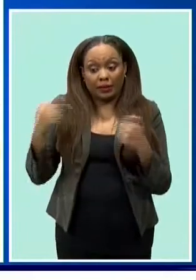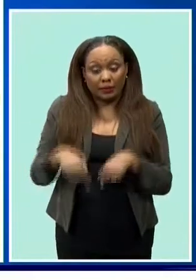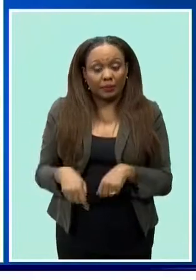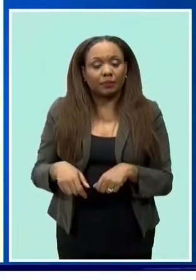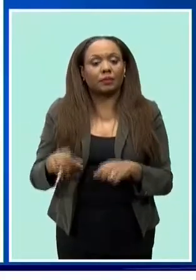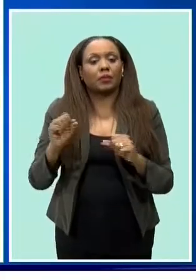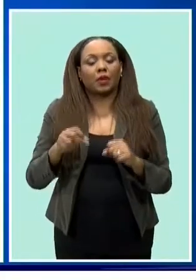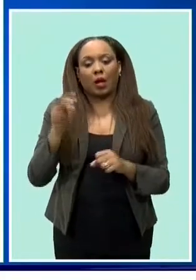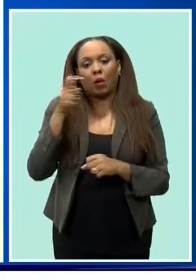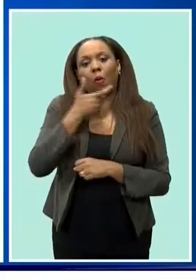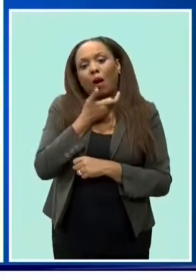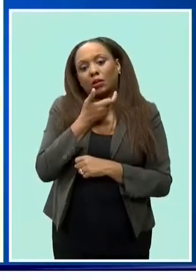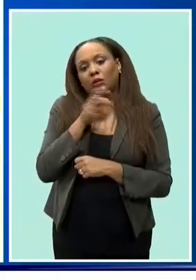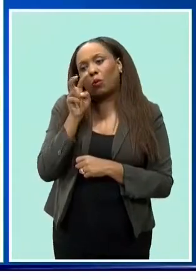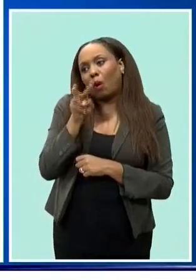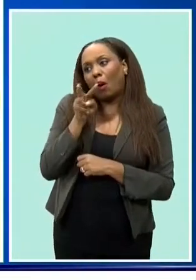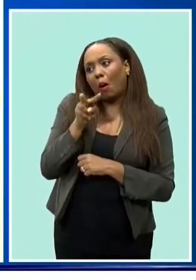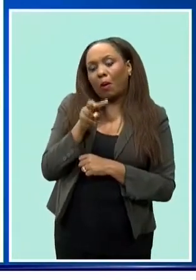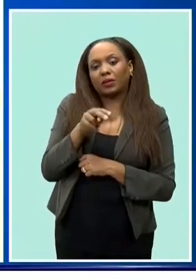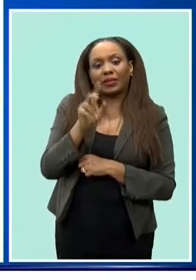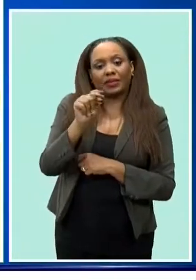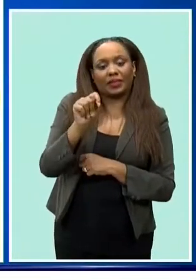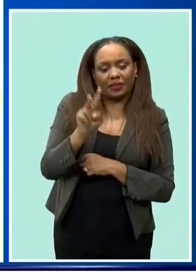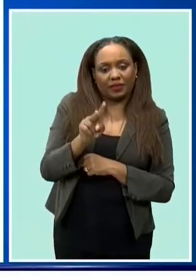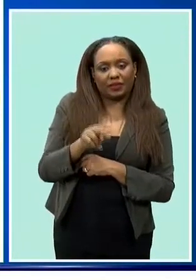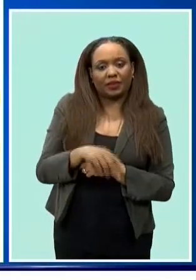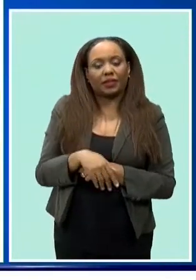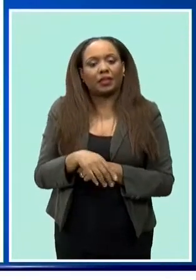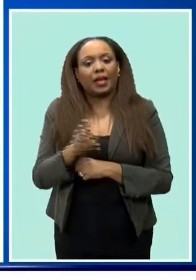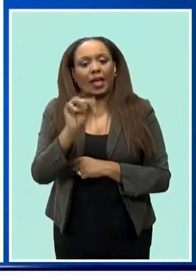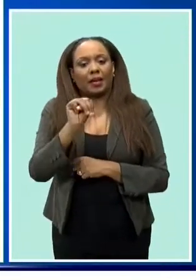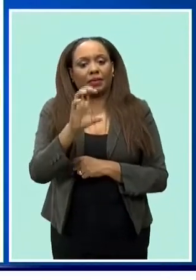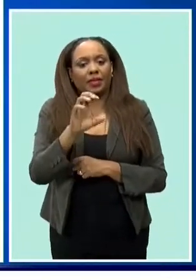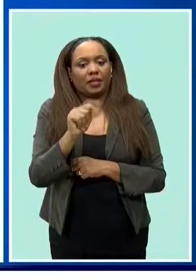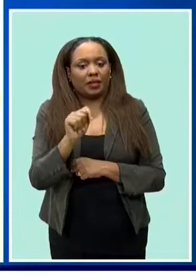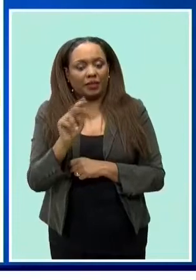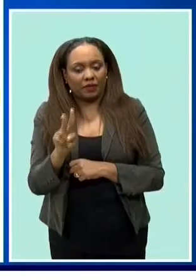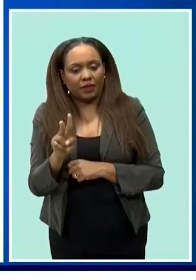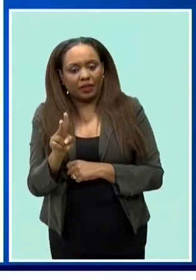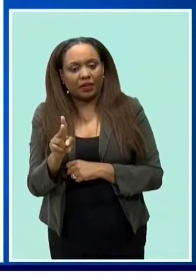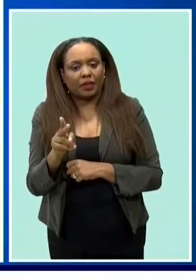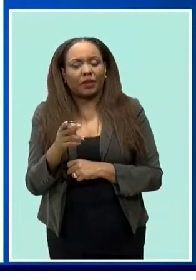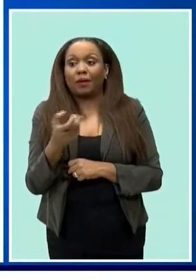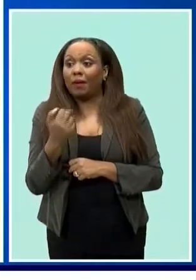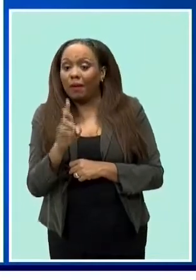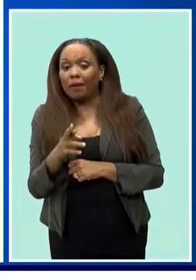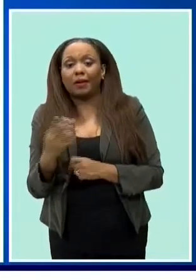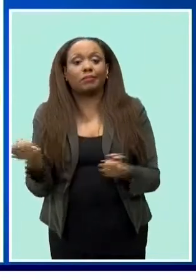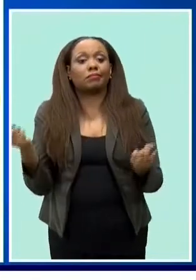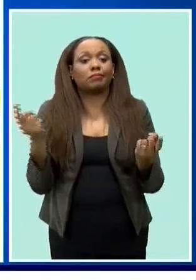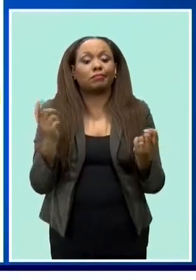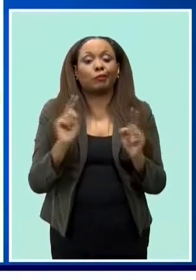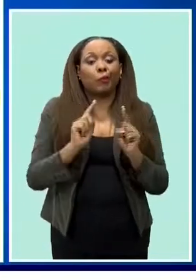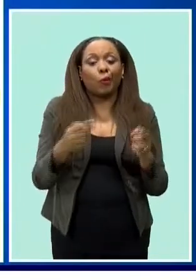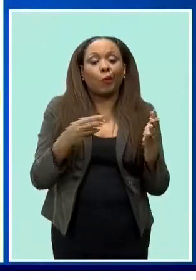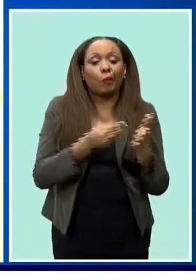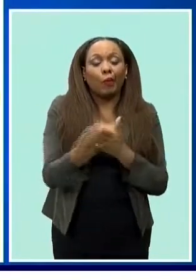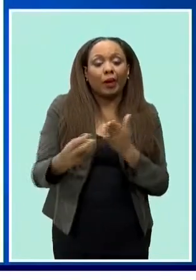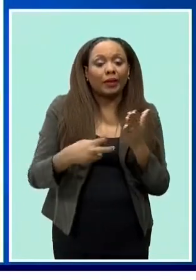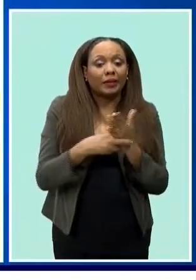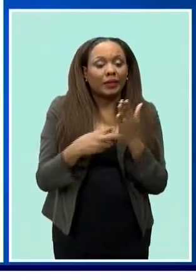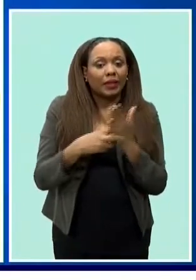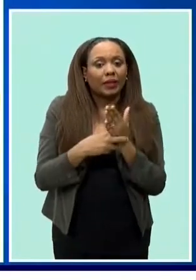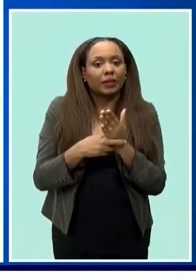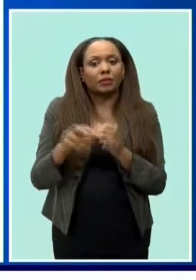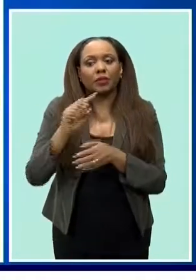CBC, popover.cbc.bb, and of course, book it on MCTV, or just get here. Make sure you go there, get your tickets. Make sure you